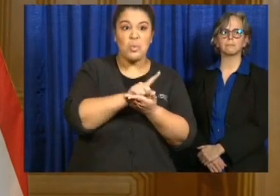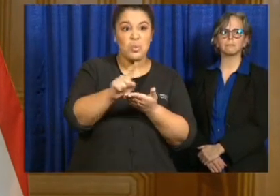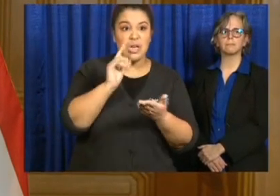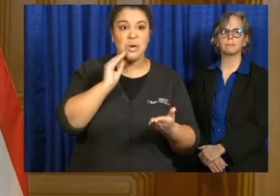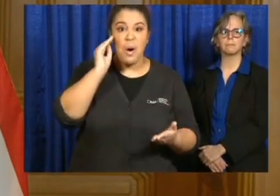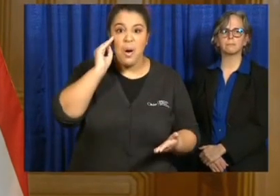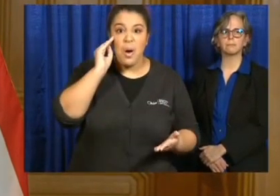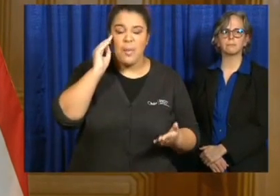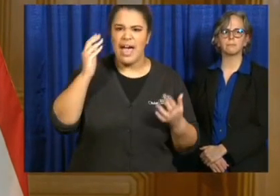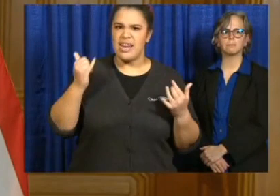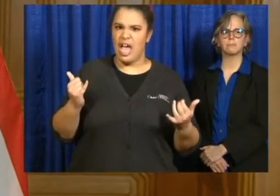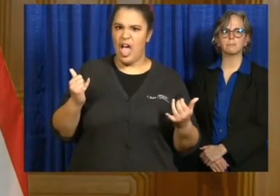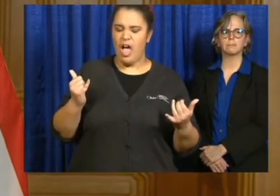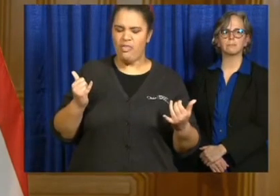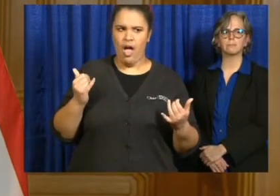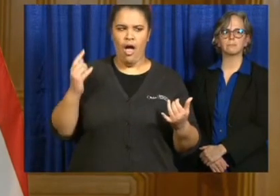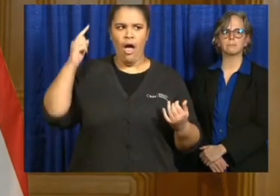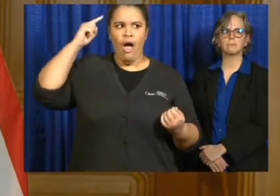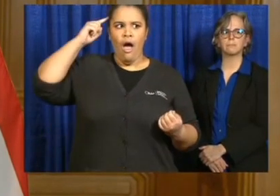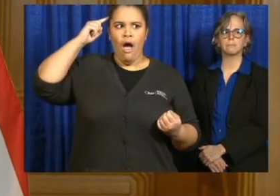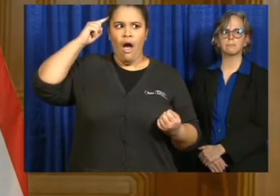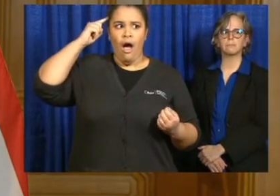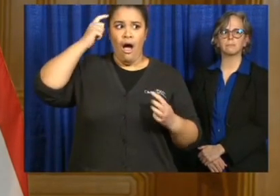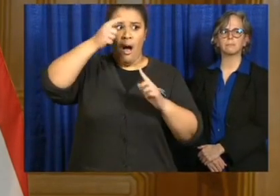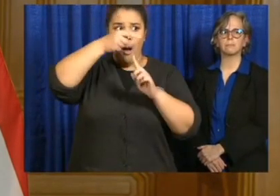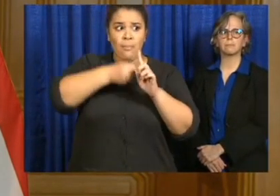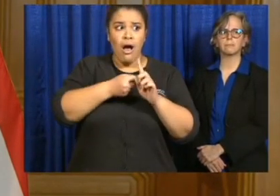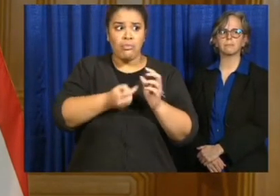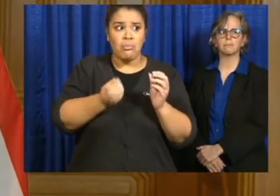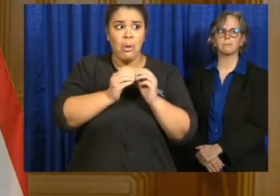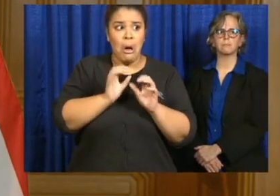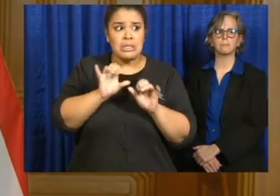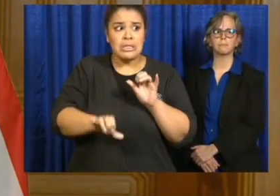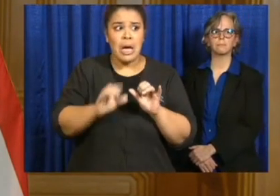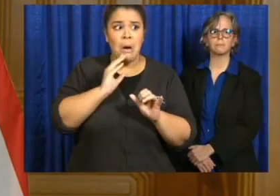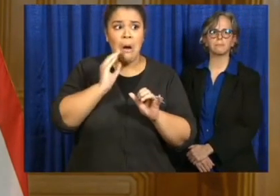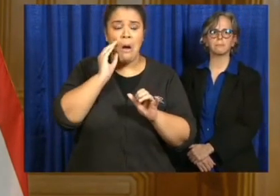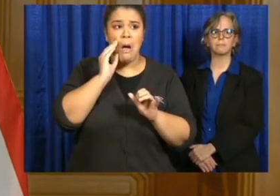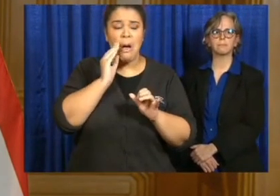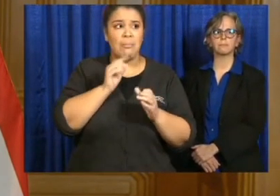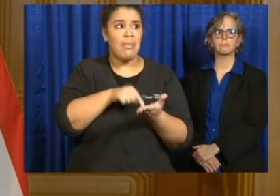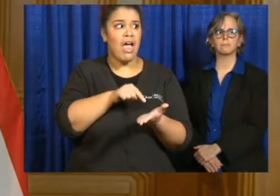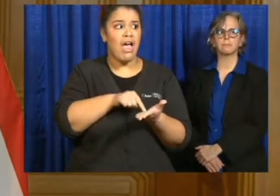a whole other month all at home. How am I going to pay the bills through all of this?